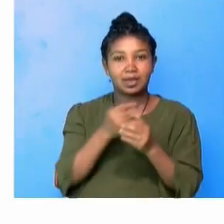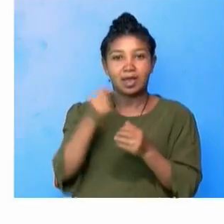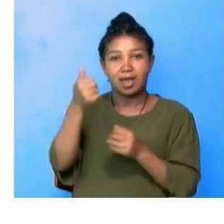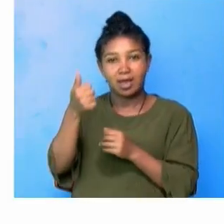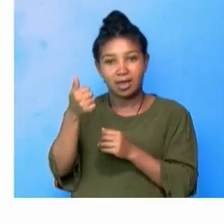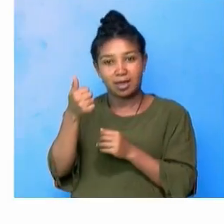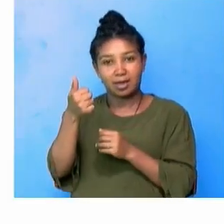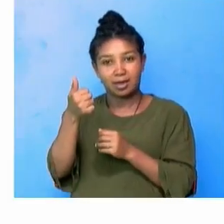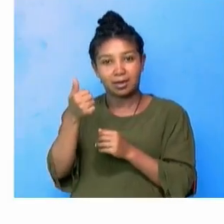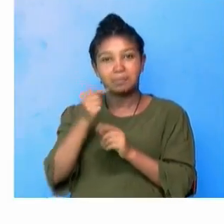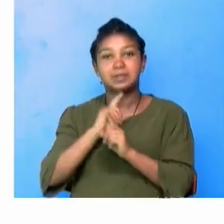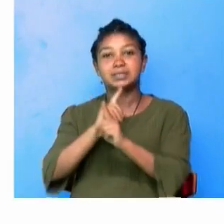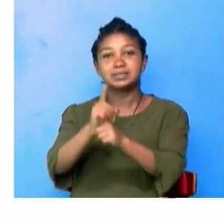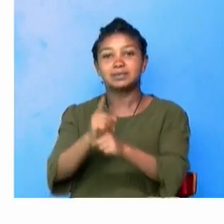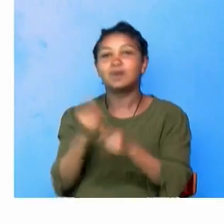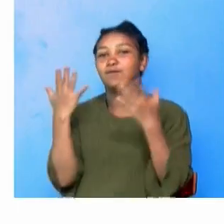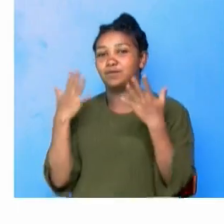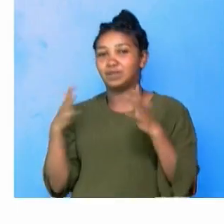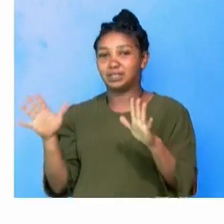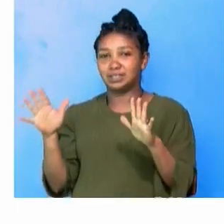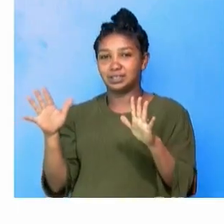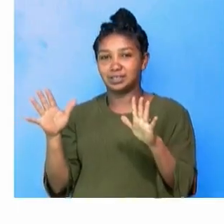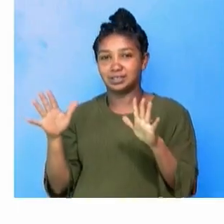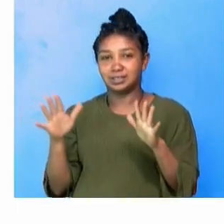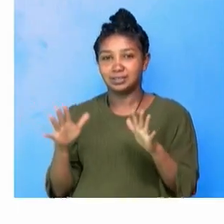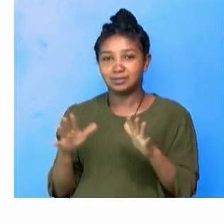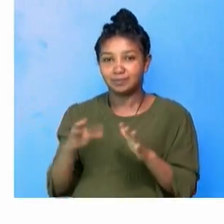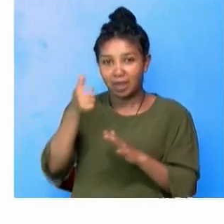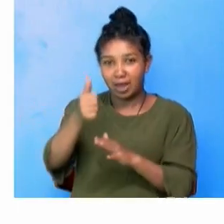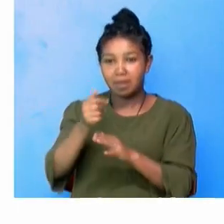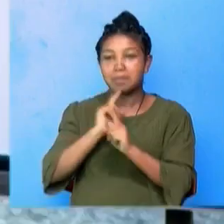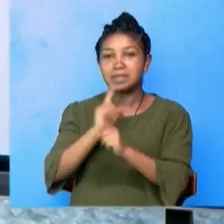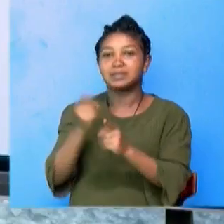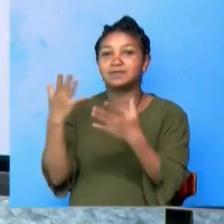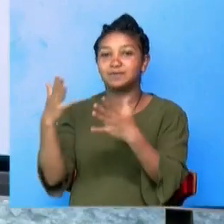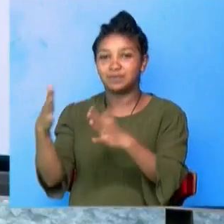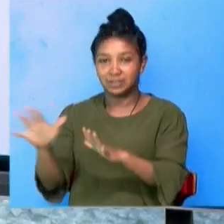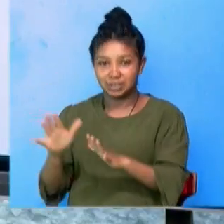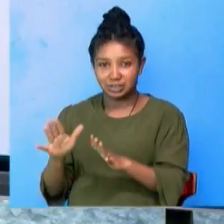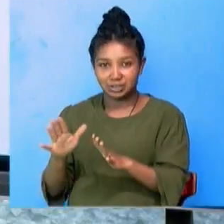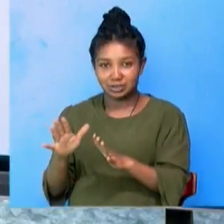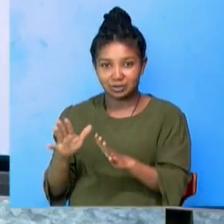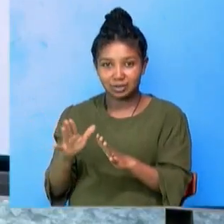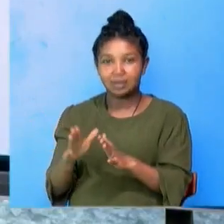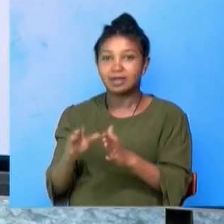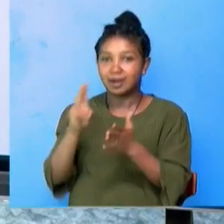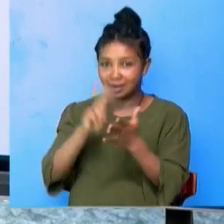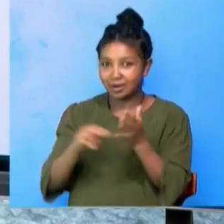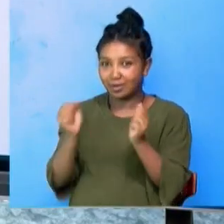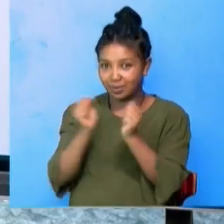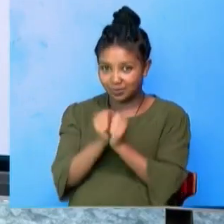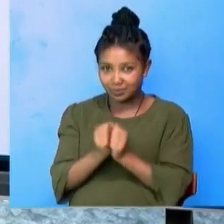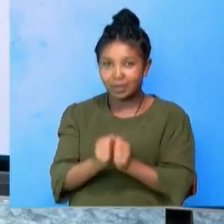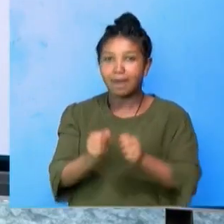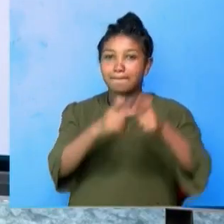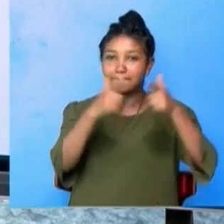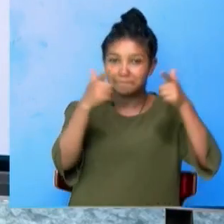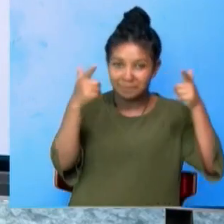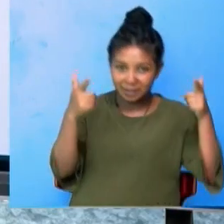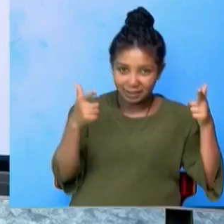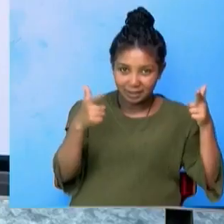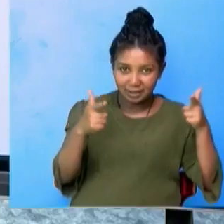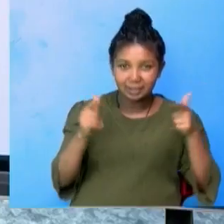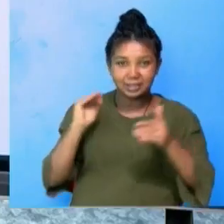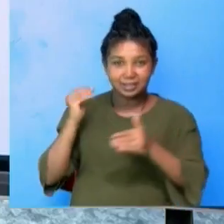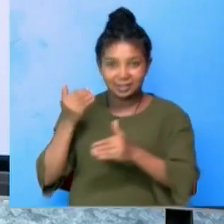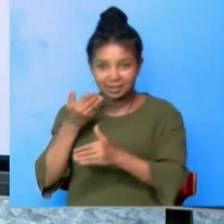A, finish. Here is A, finish. Let us read once. Big,